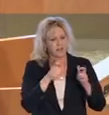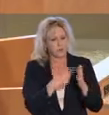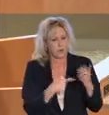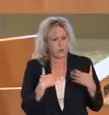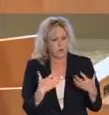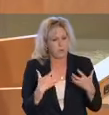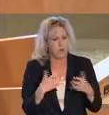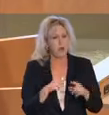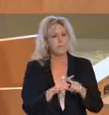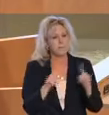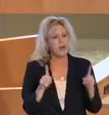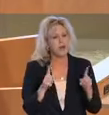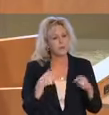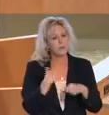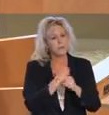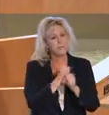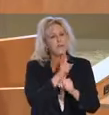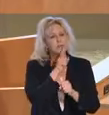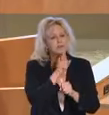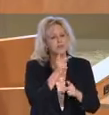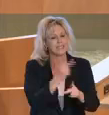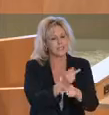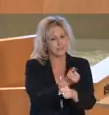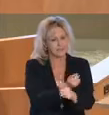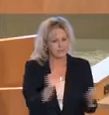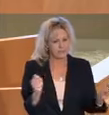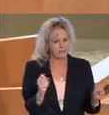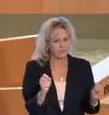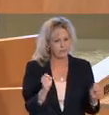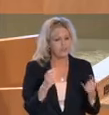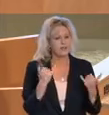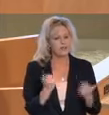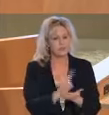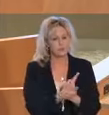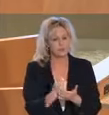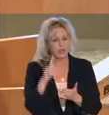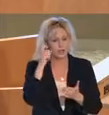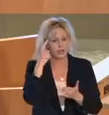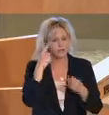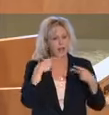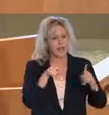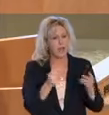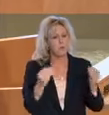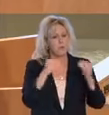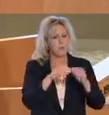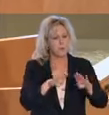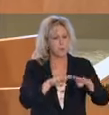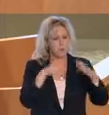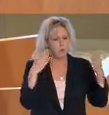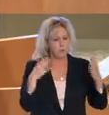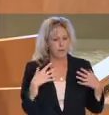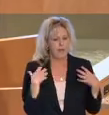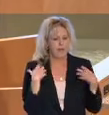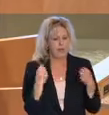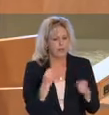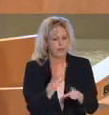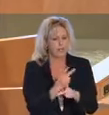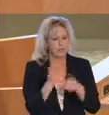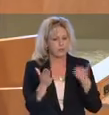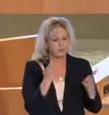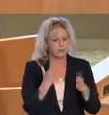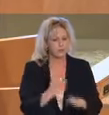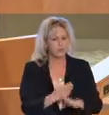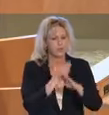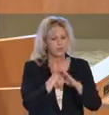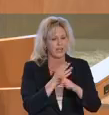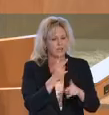the county, but we also want to make sure we do it safely. And this week, the governor allowed more things to become open as well. Healthcare services, preventive